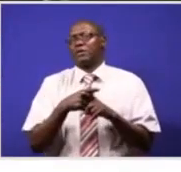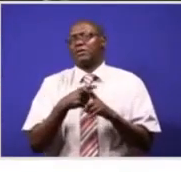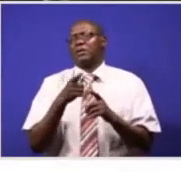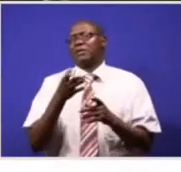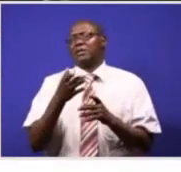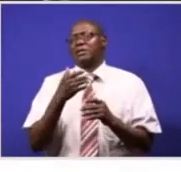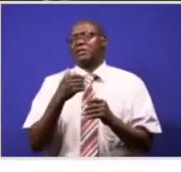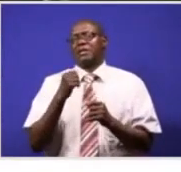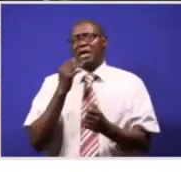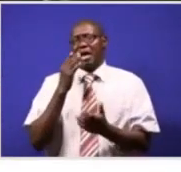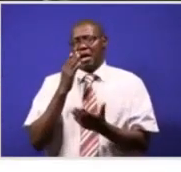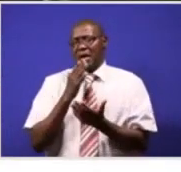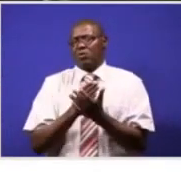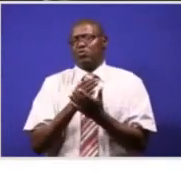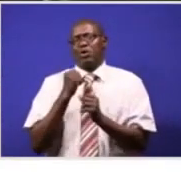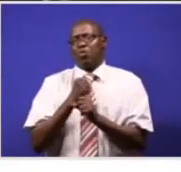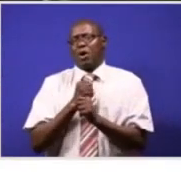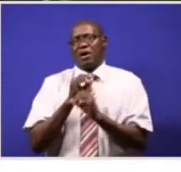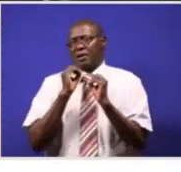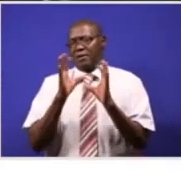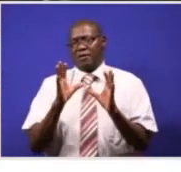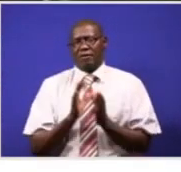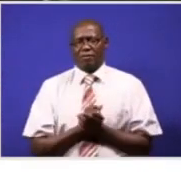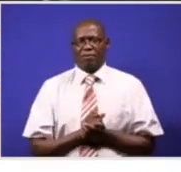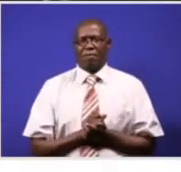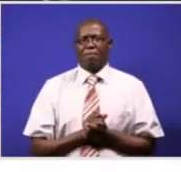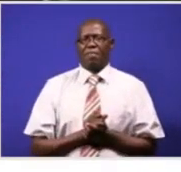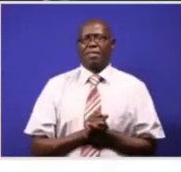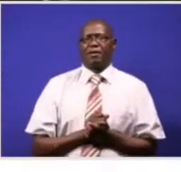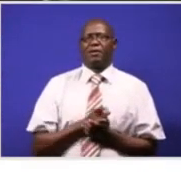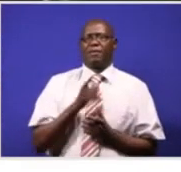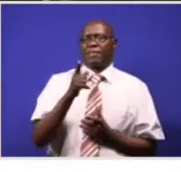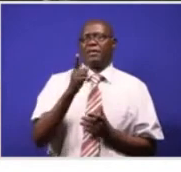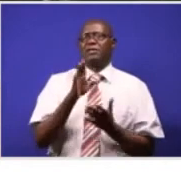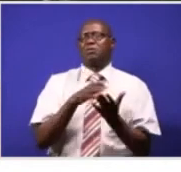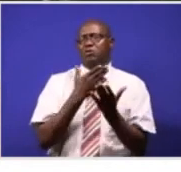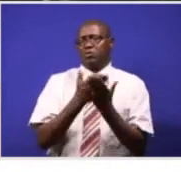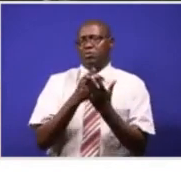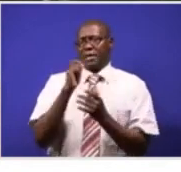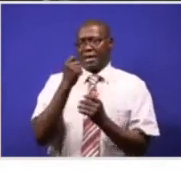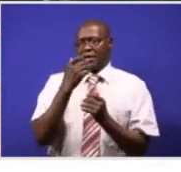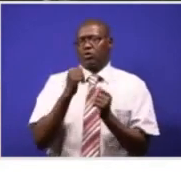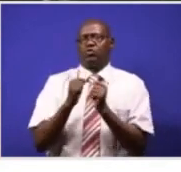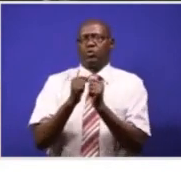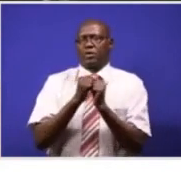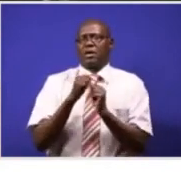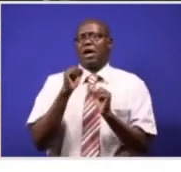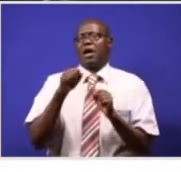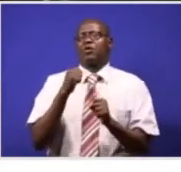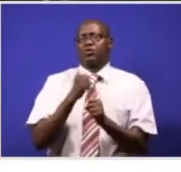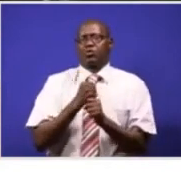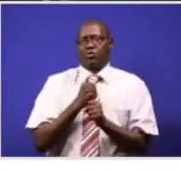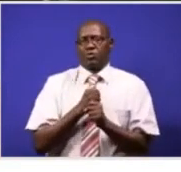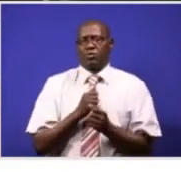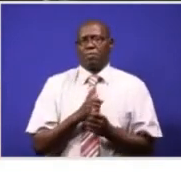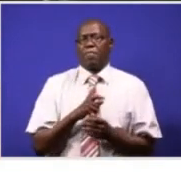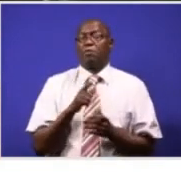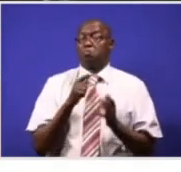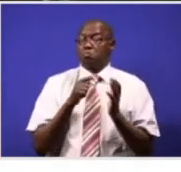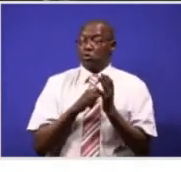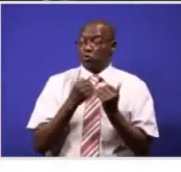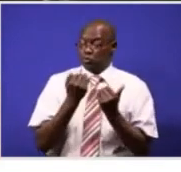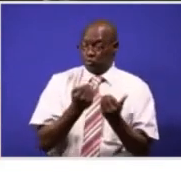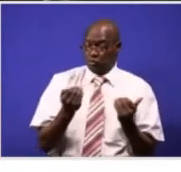do not actually work. That's my suggestion for Kenyans. Together, we can do. Talking of children, and